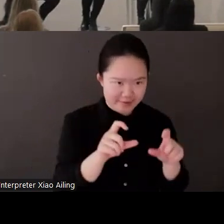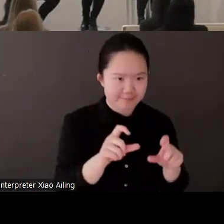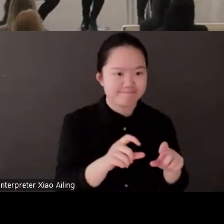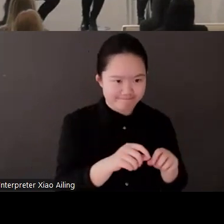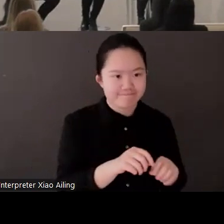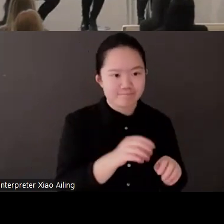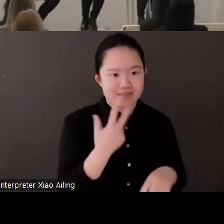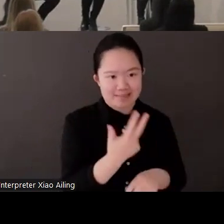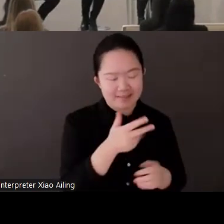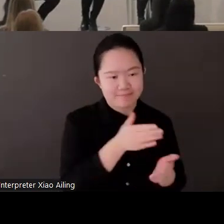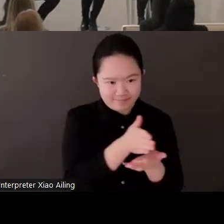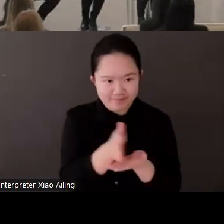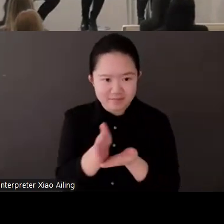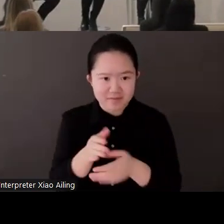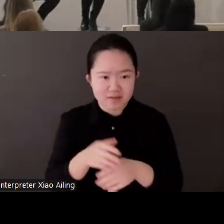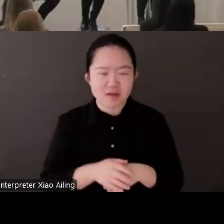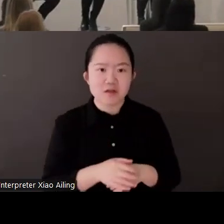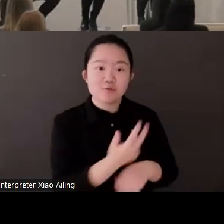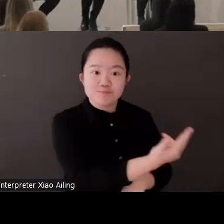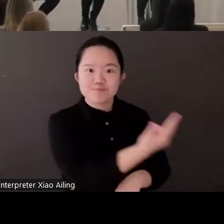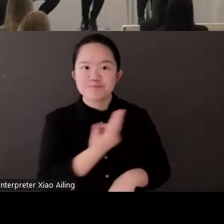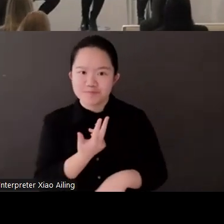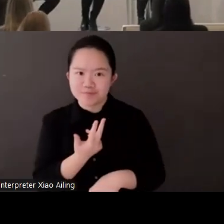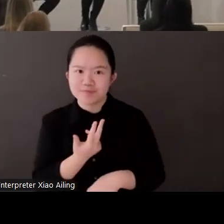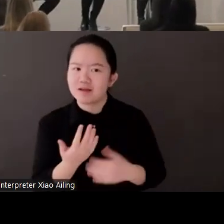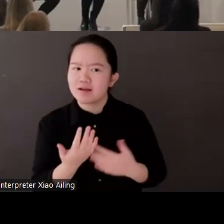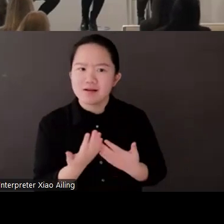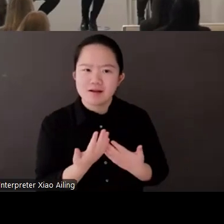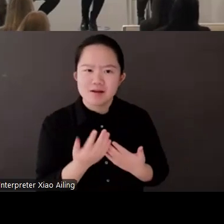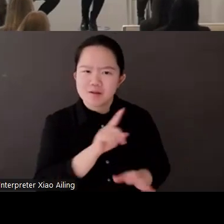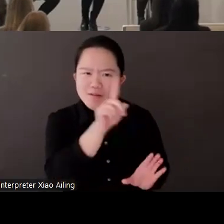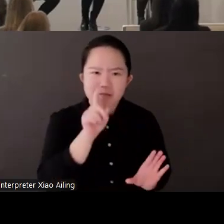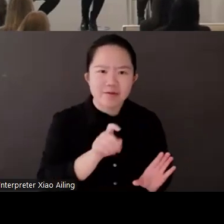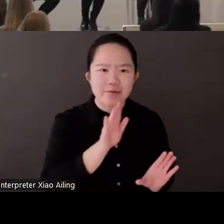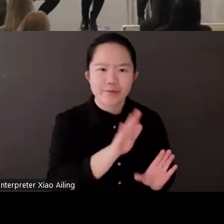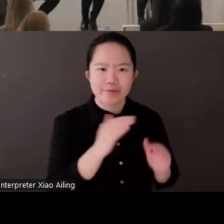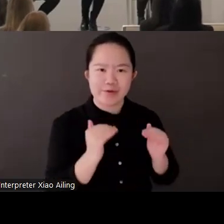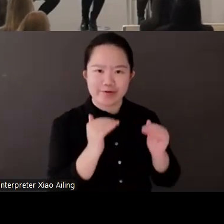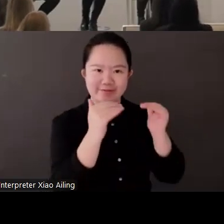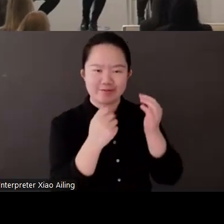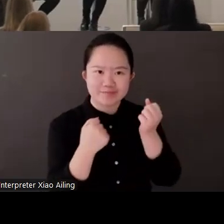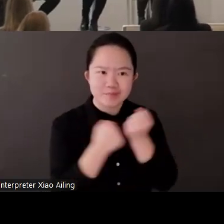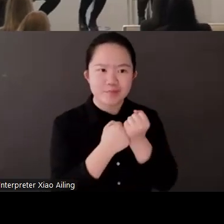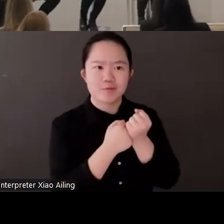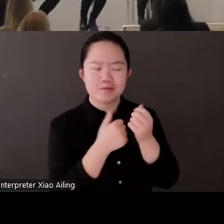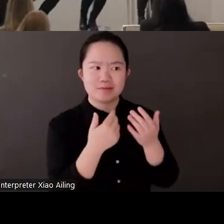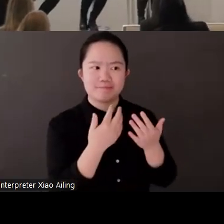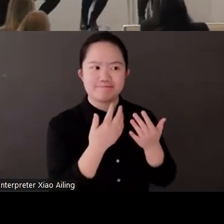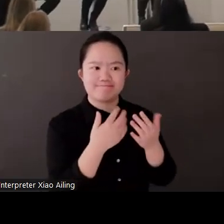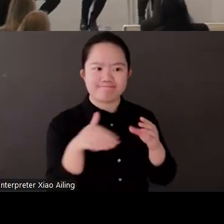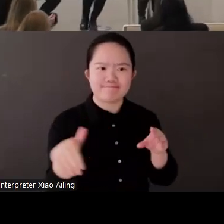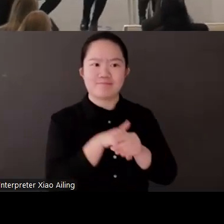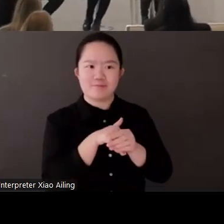main reasons for your organizations to become members of IAAP. Annika, do you want to respond? What was the main reason?